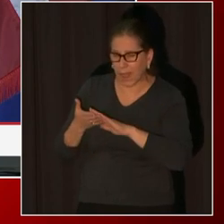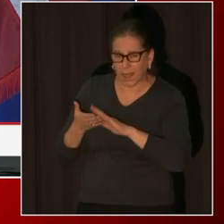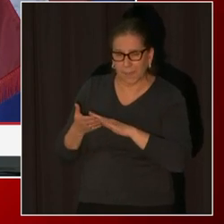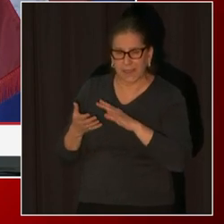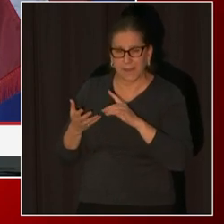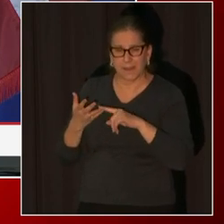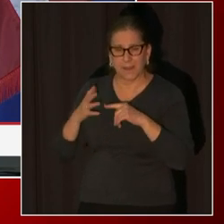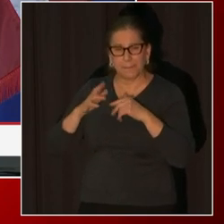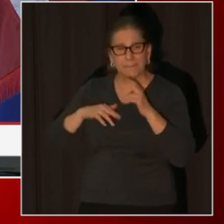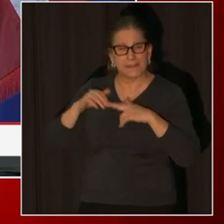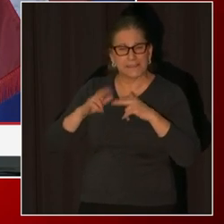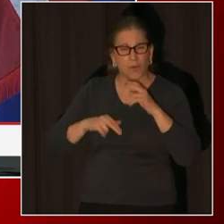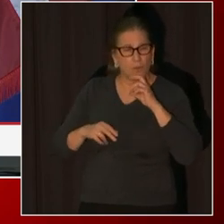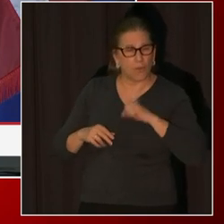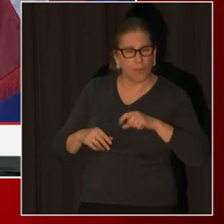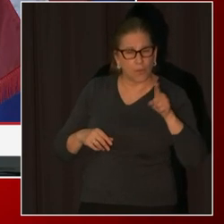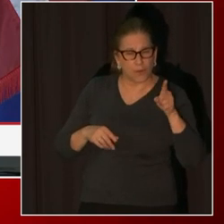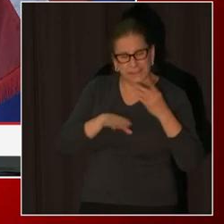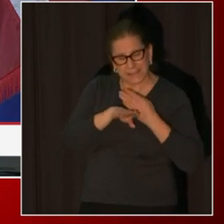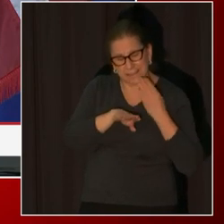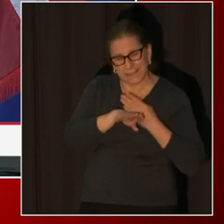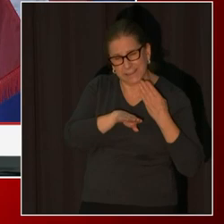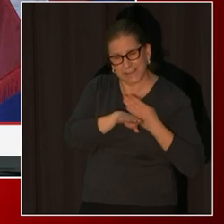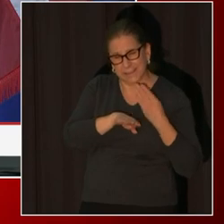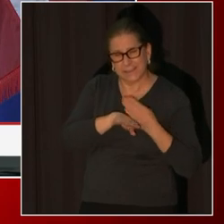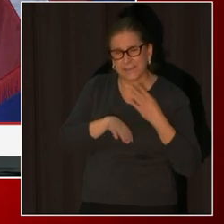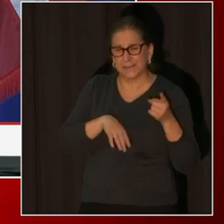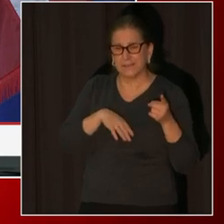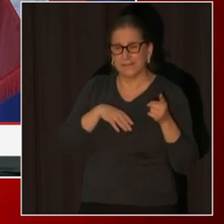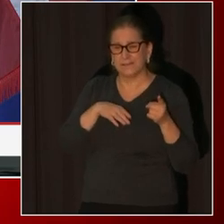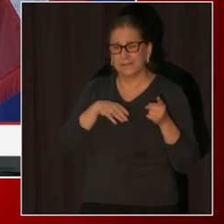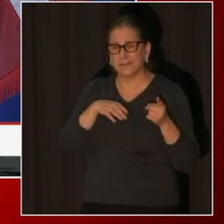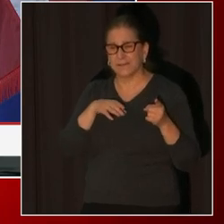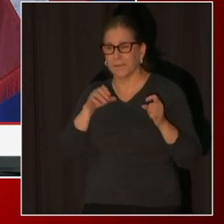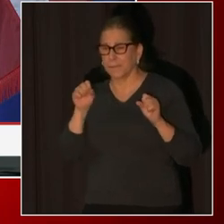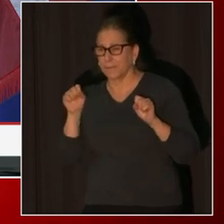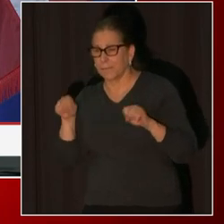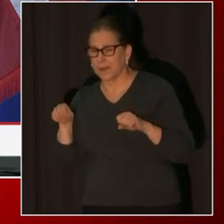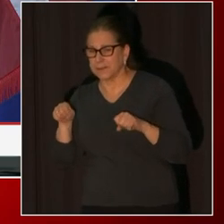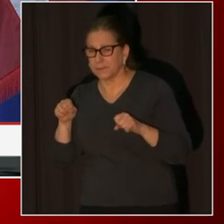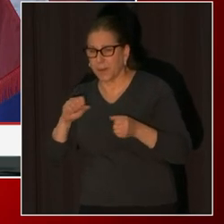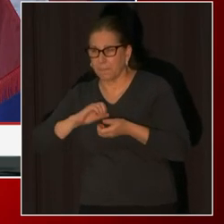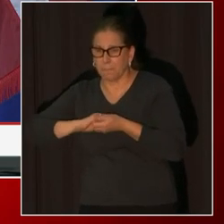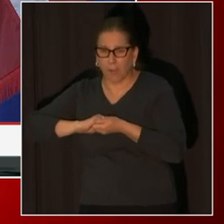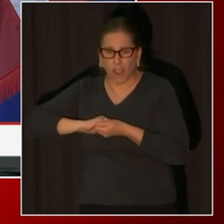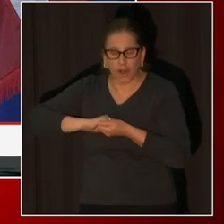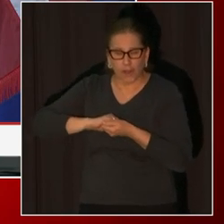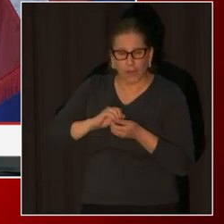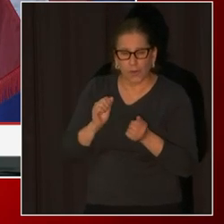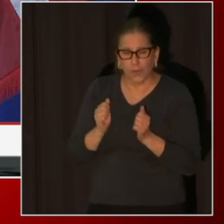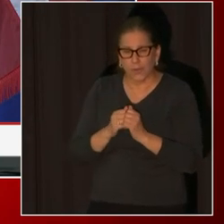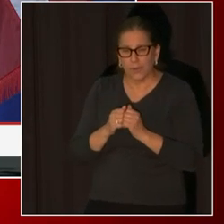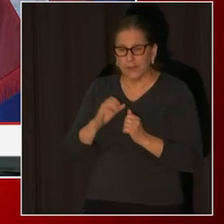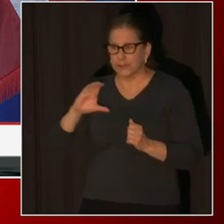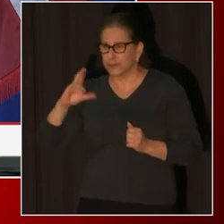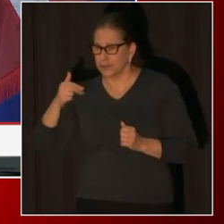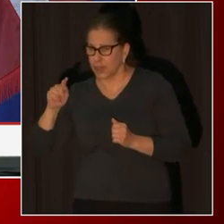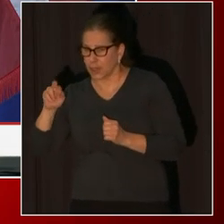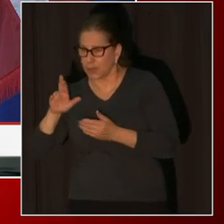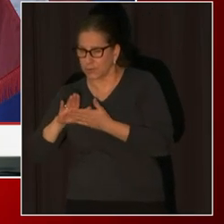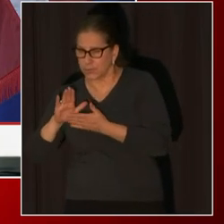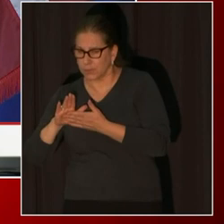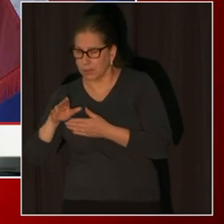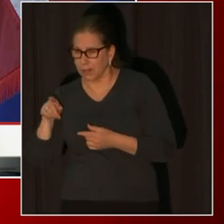our infrastructure academy there, and a possible partnership with a charter school is going to be